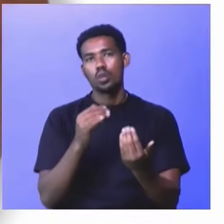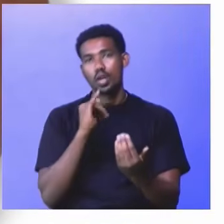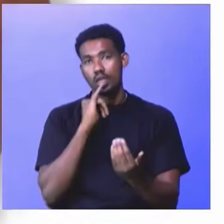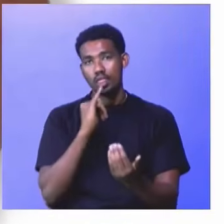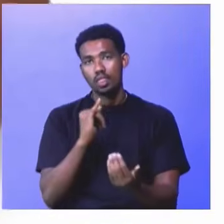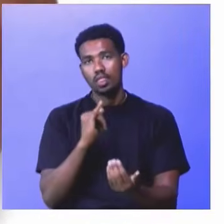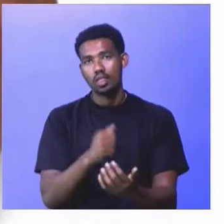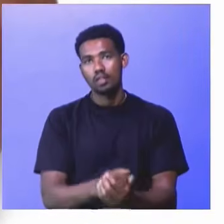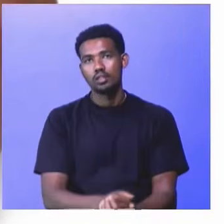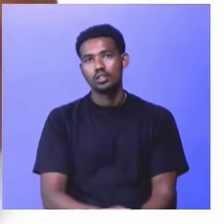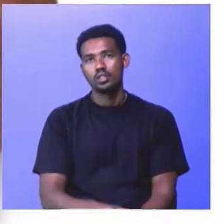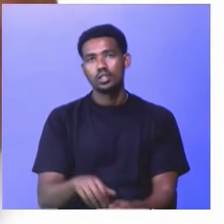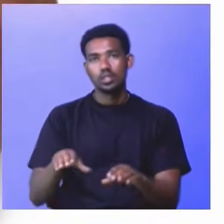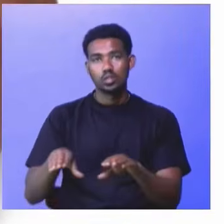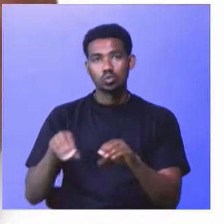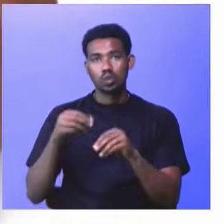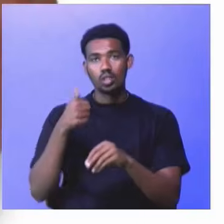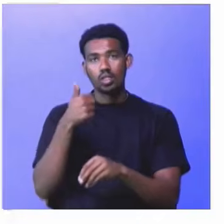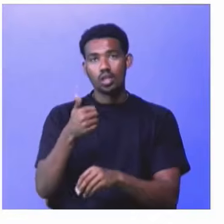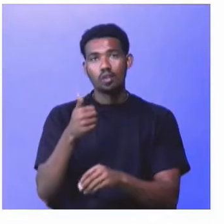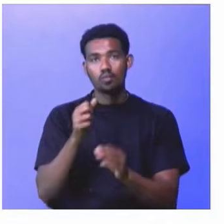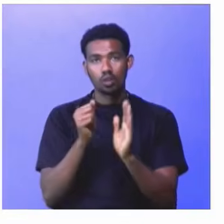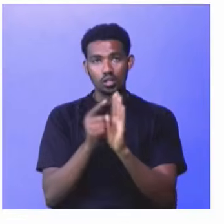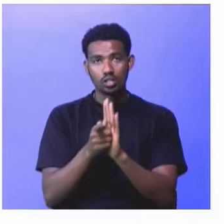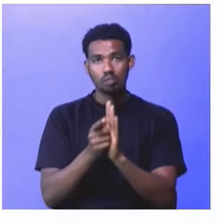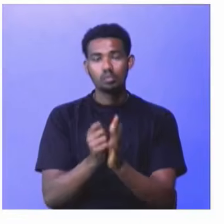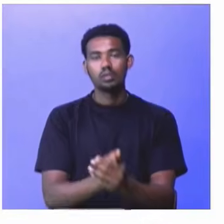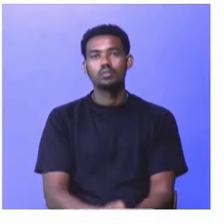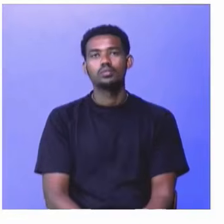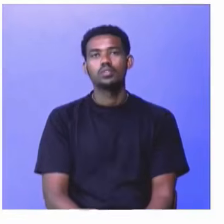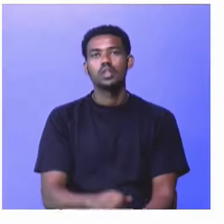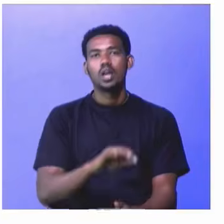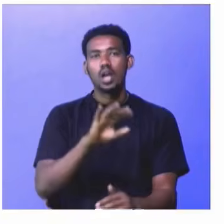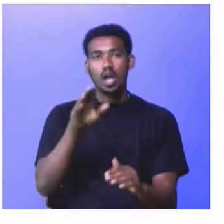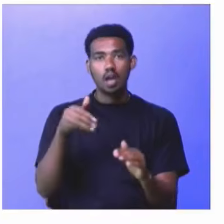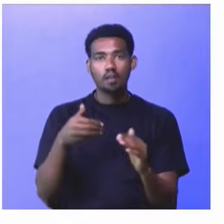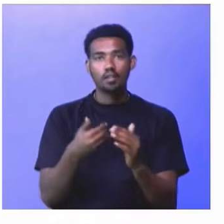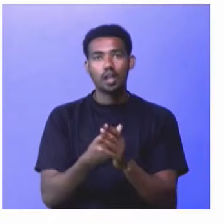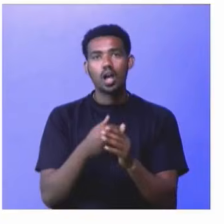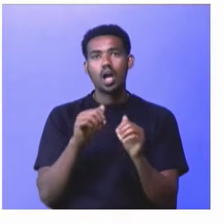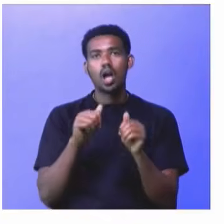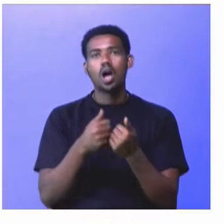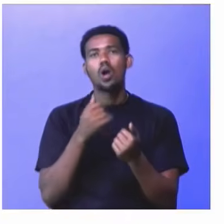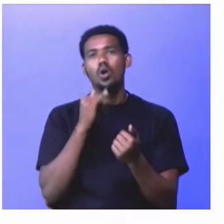is student A, for example, is everything.